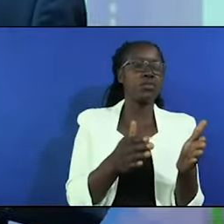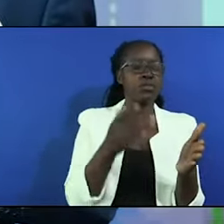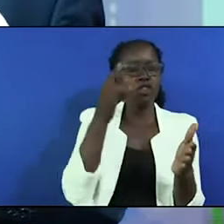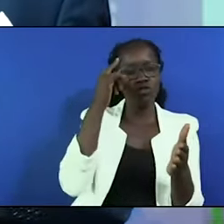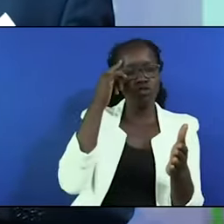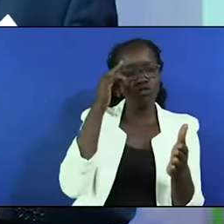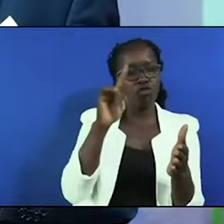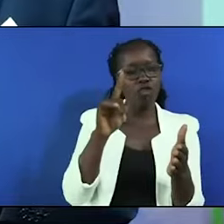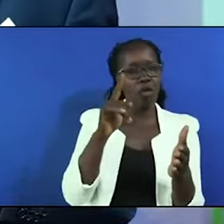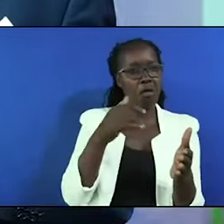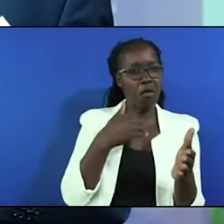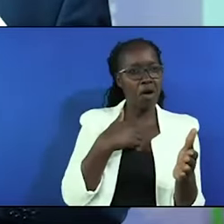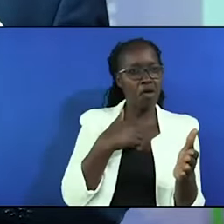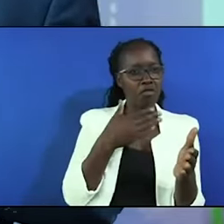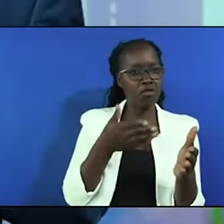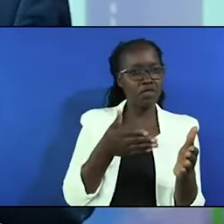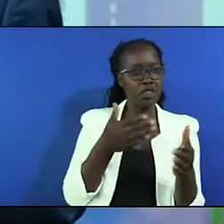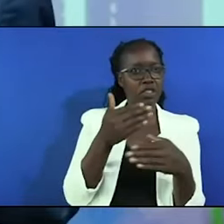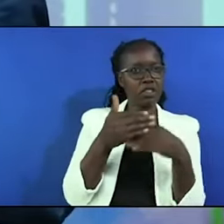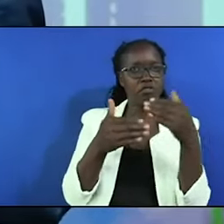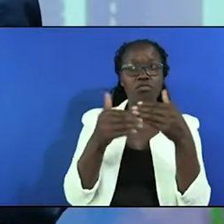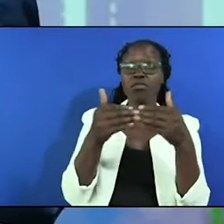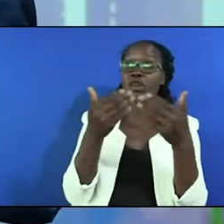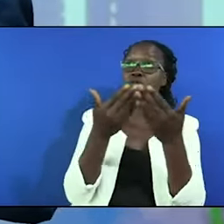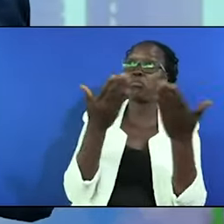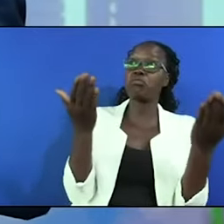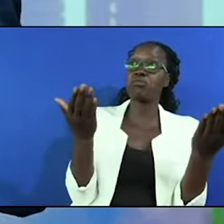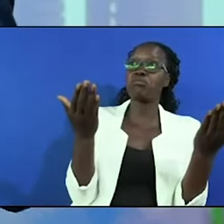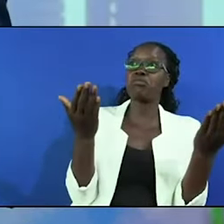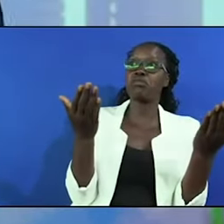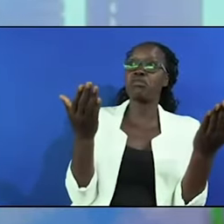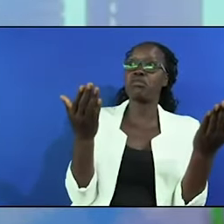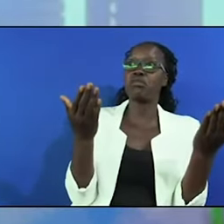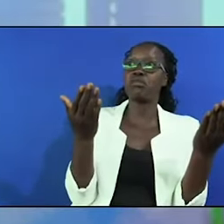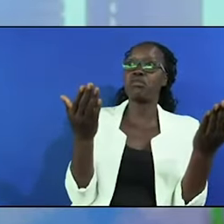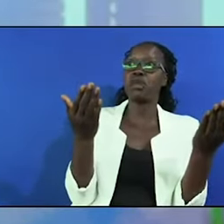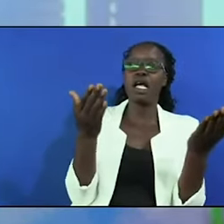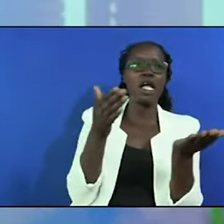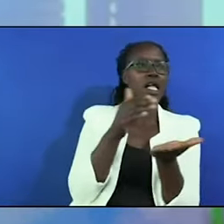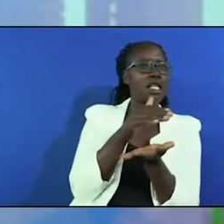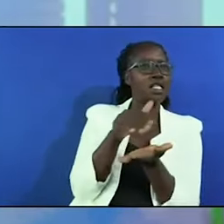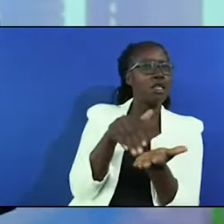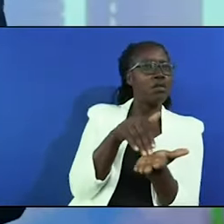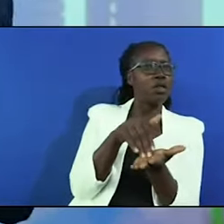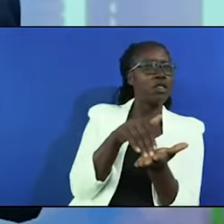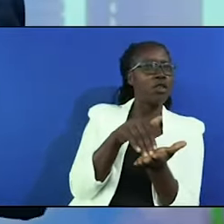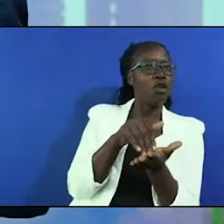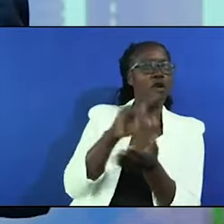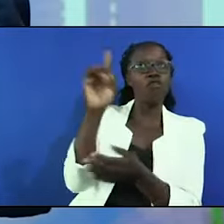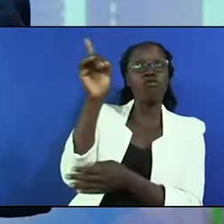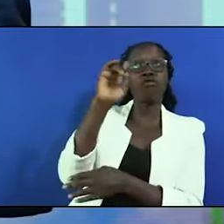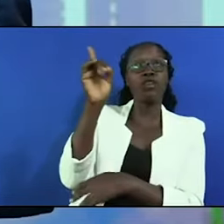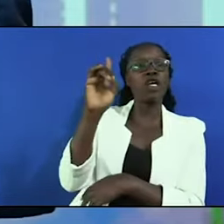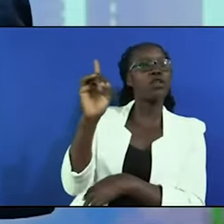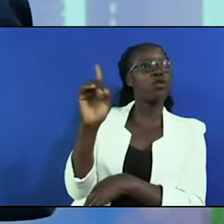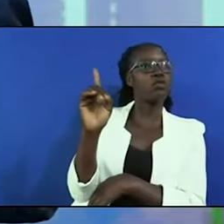for having this structure here in the middle of the city of